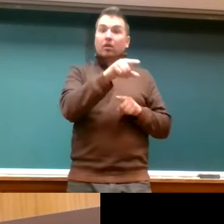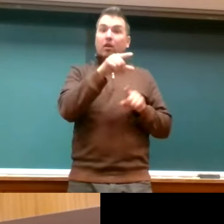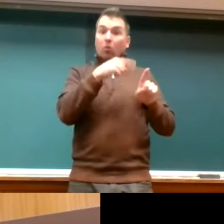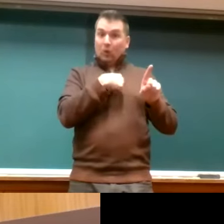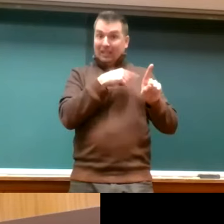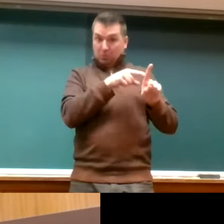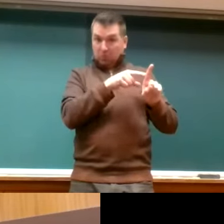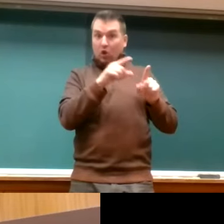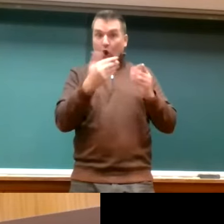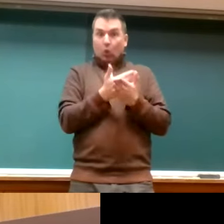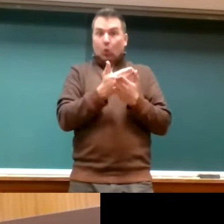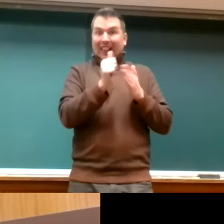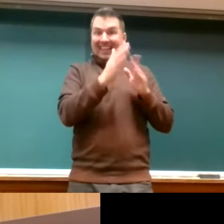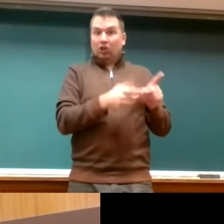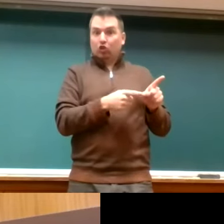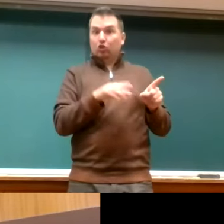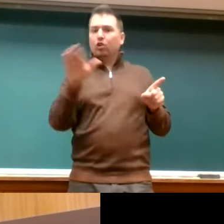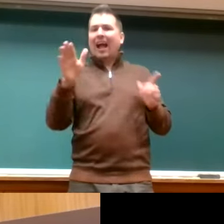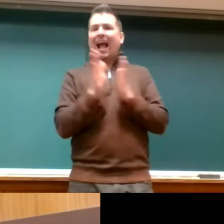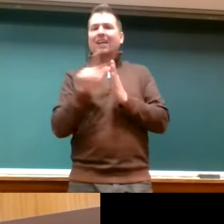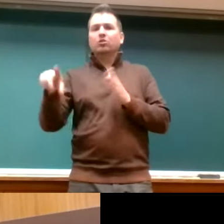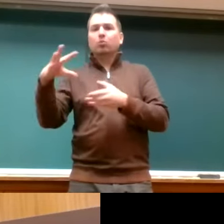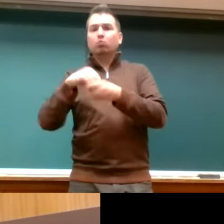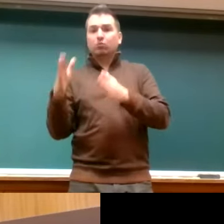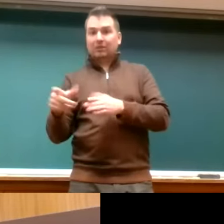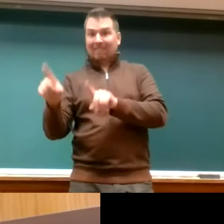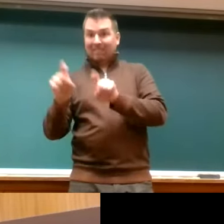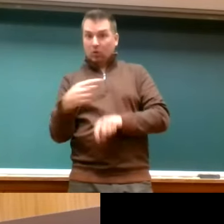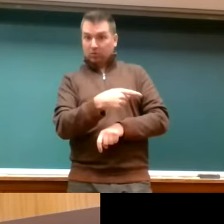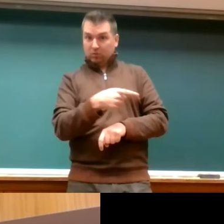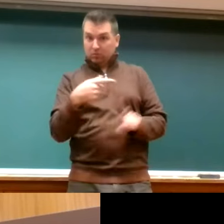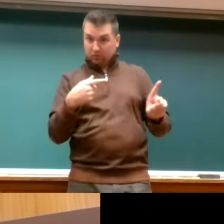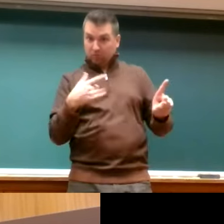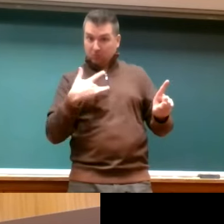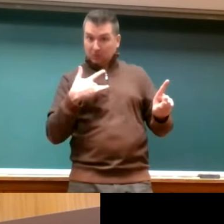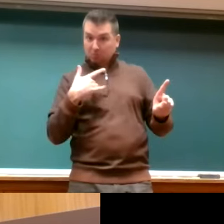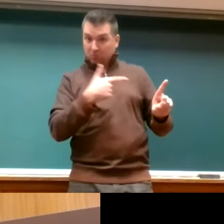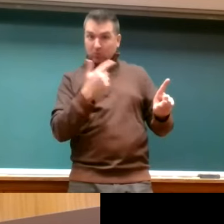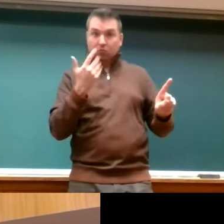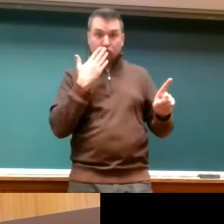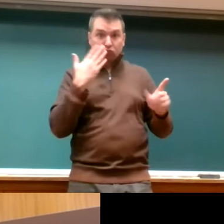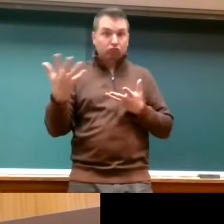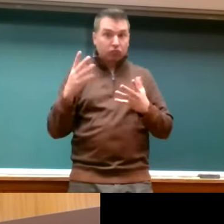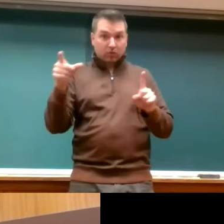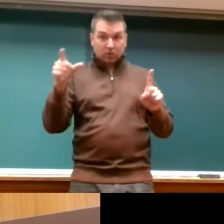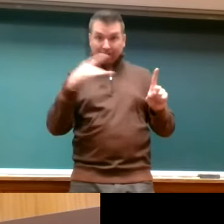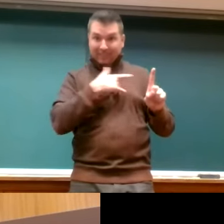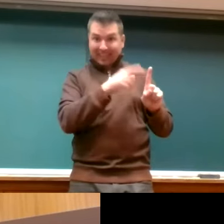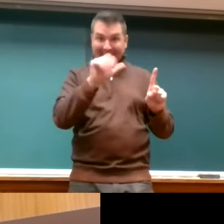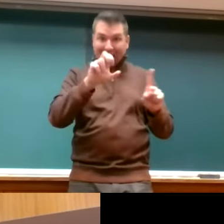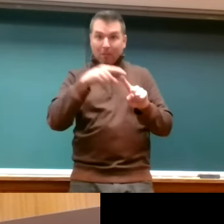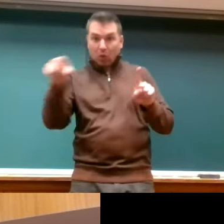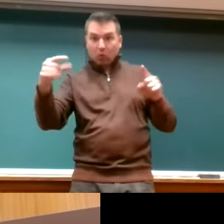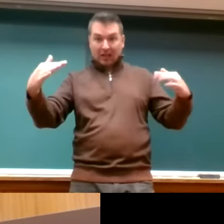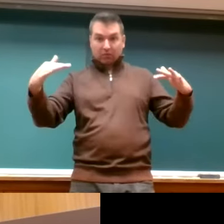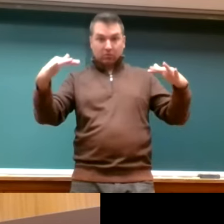question. It'll be different each week. Is it warm? Do you feel respected? Do you feel cared about? Those kind of things. So it's actually much, I was